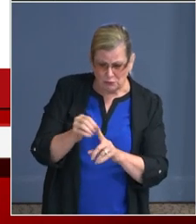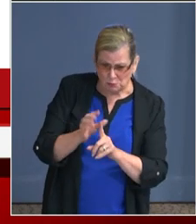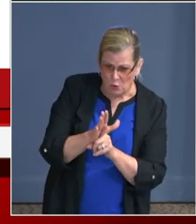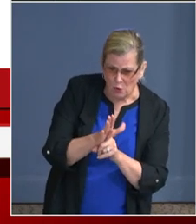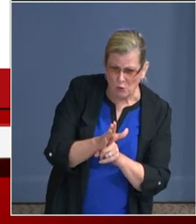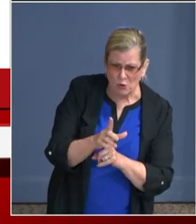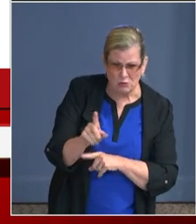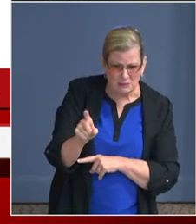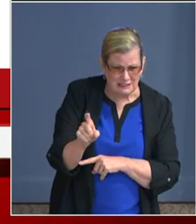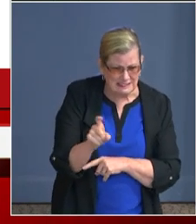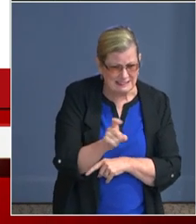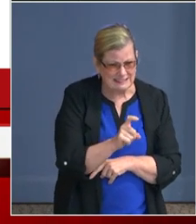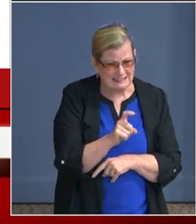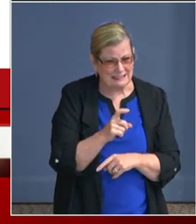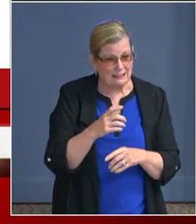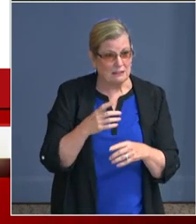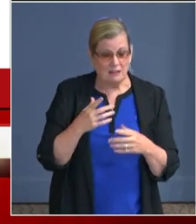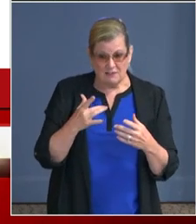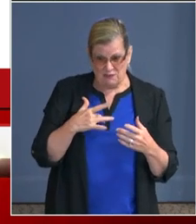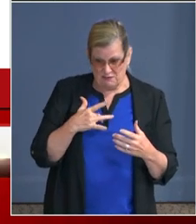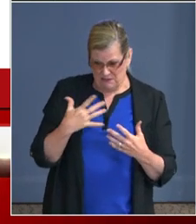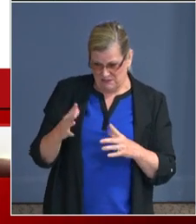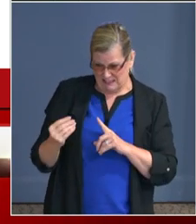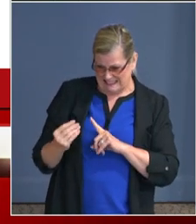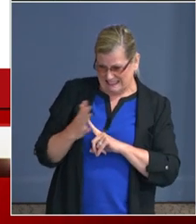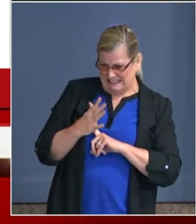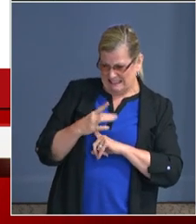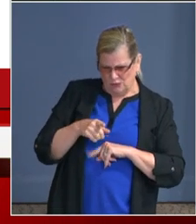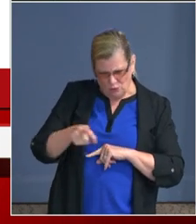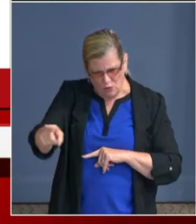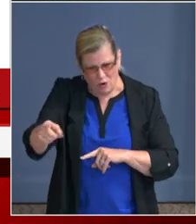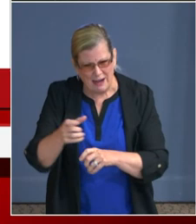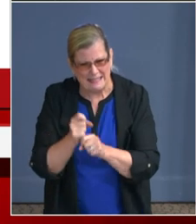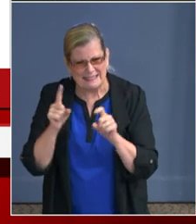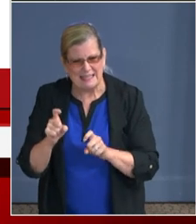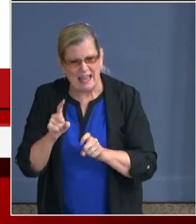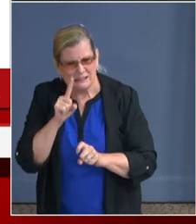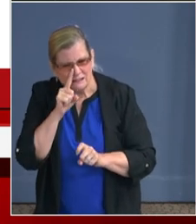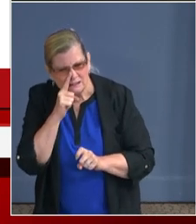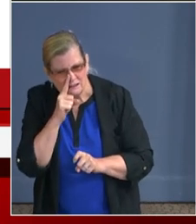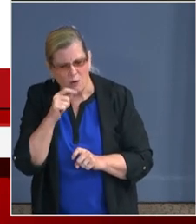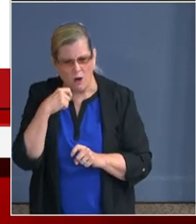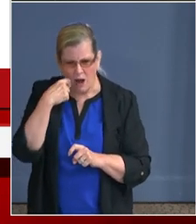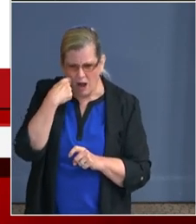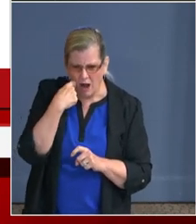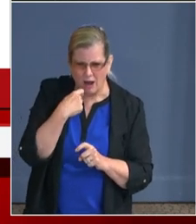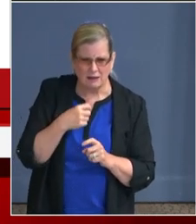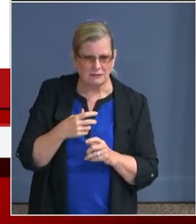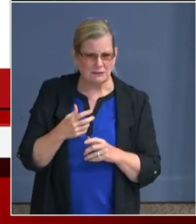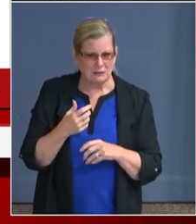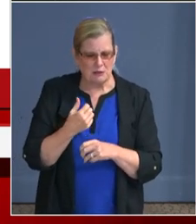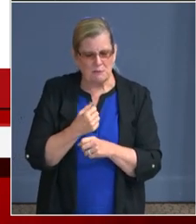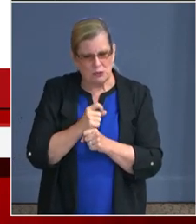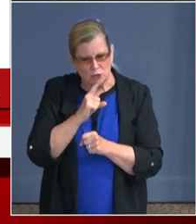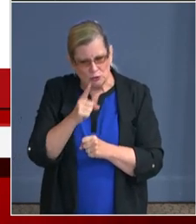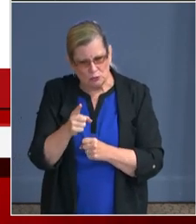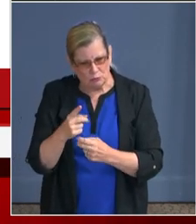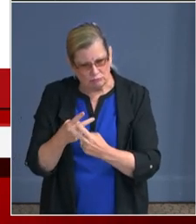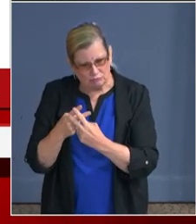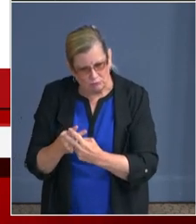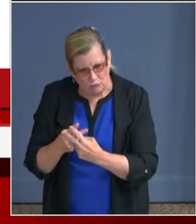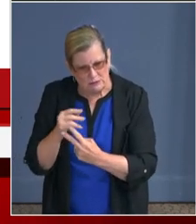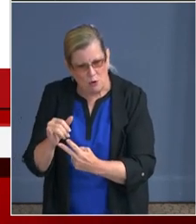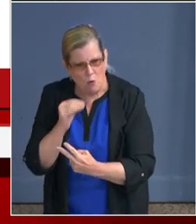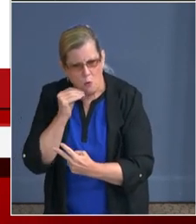get tested. Testing is an important tool for finding, isolating, and tracking the virus. And you can see we